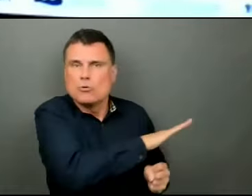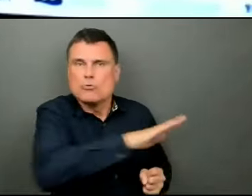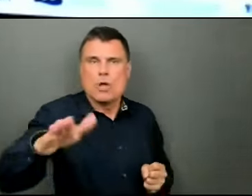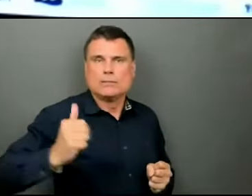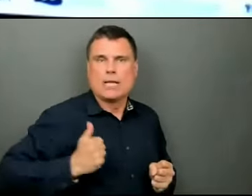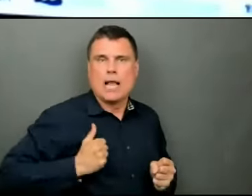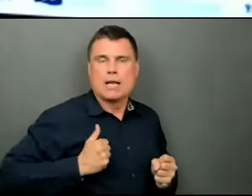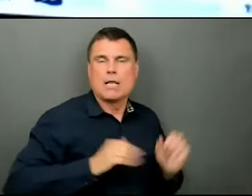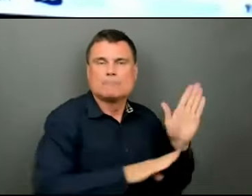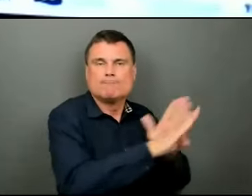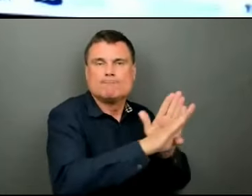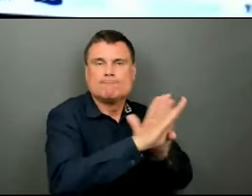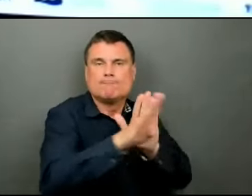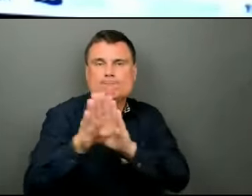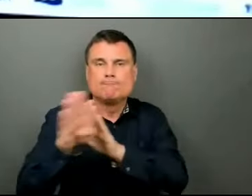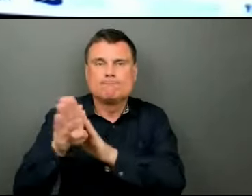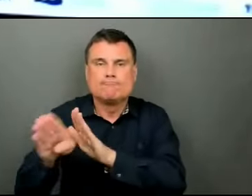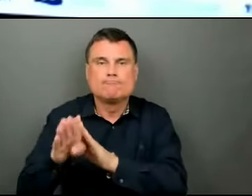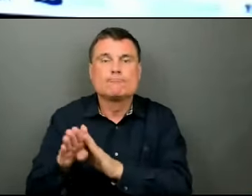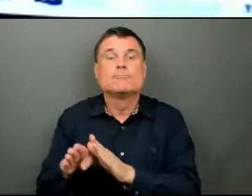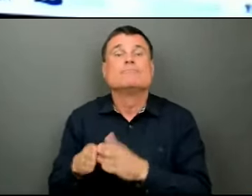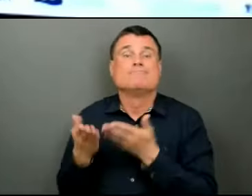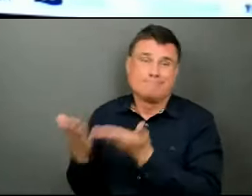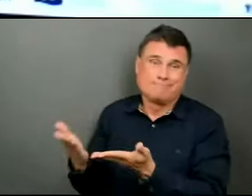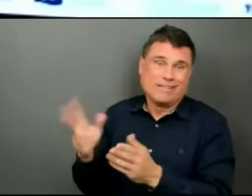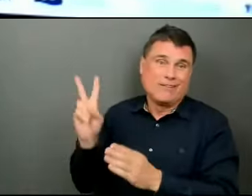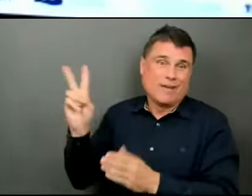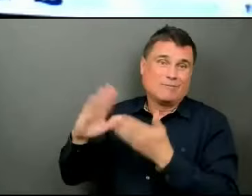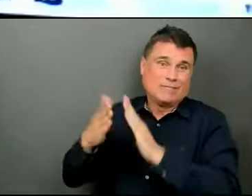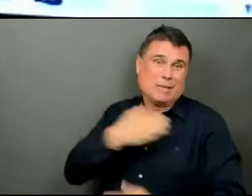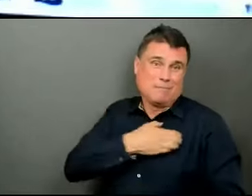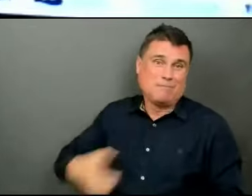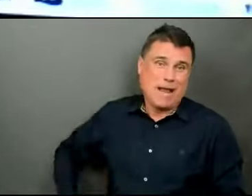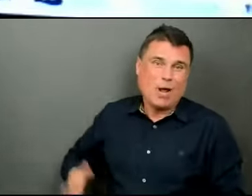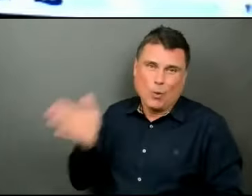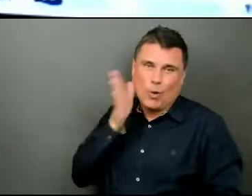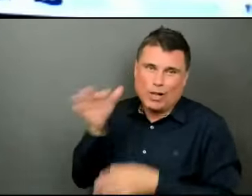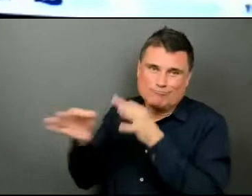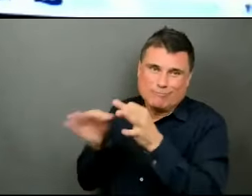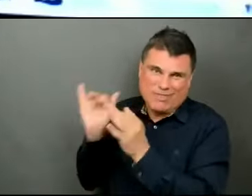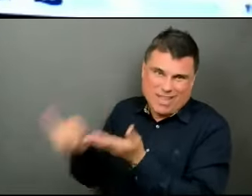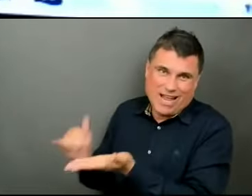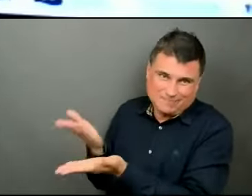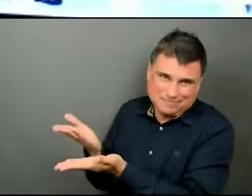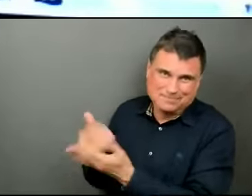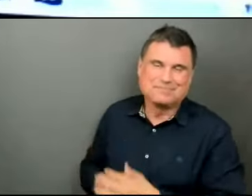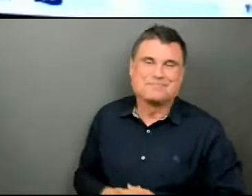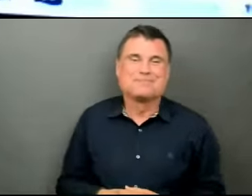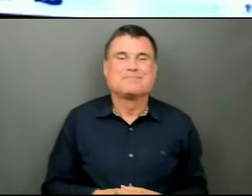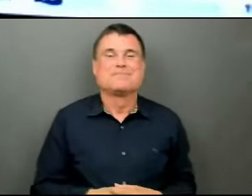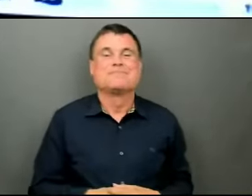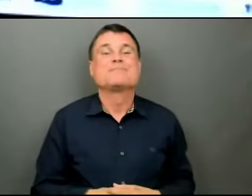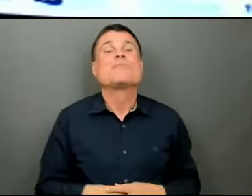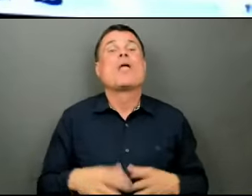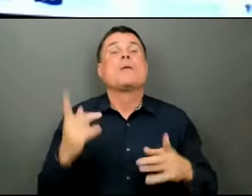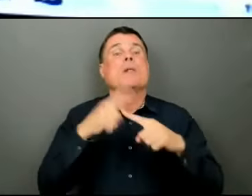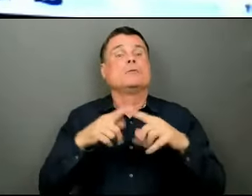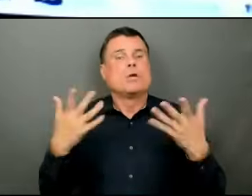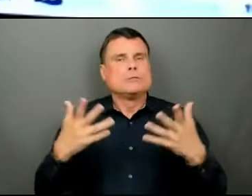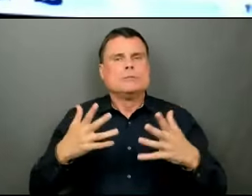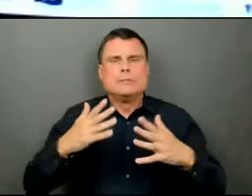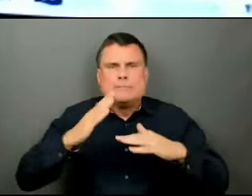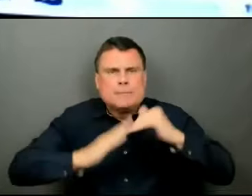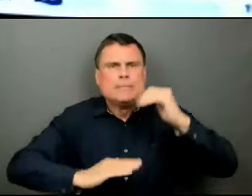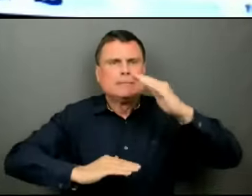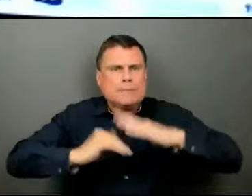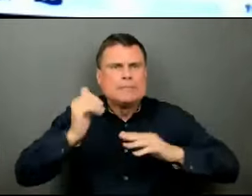also, I'm sure Mayor Stewart has some nice things to say about that, about continuing construction at a time we need it. We